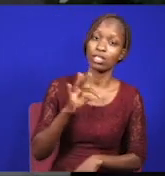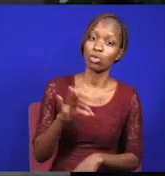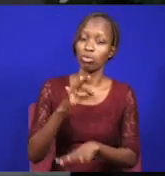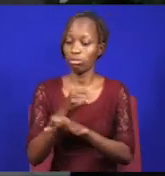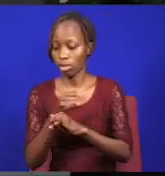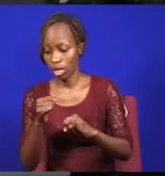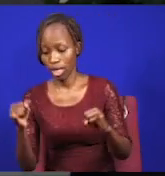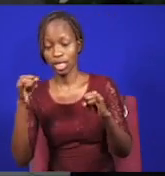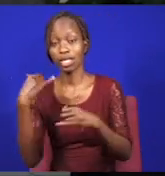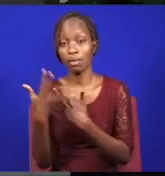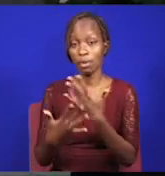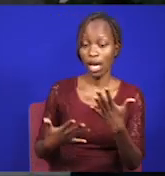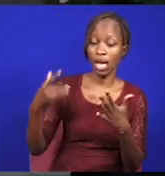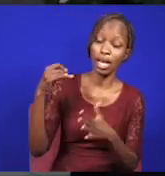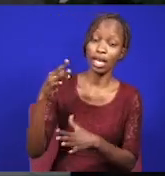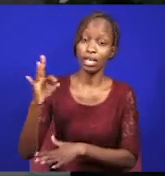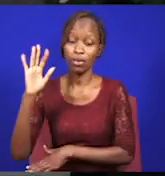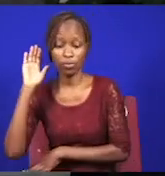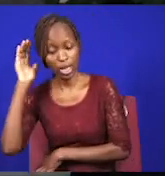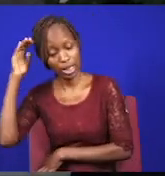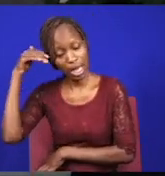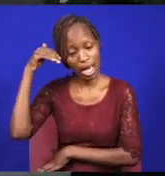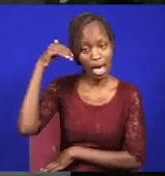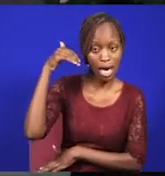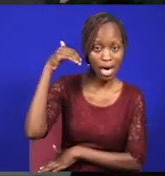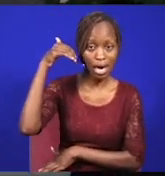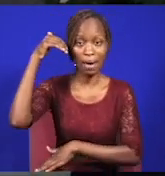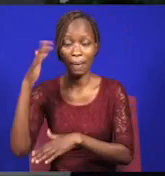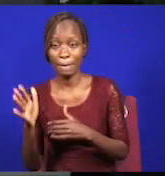In the soul cleansing blood of the Lamb.